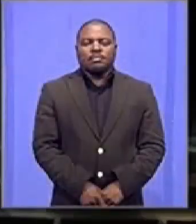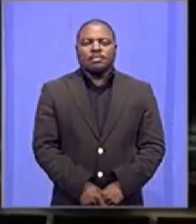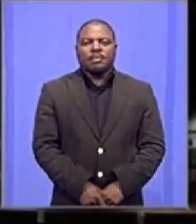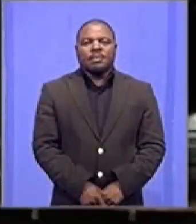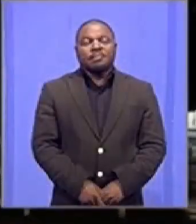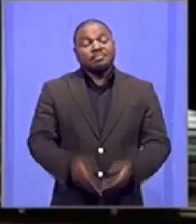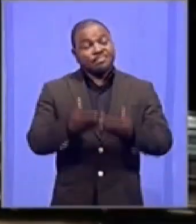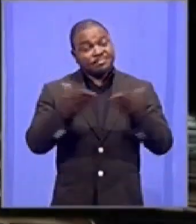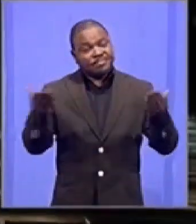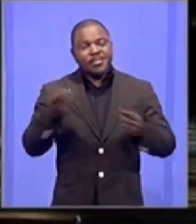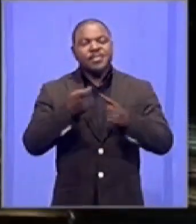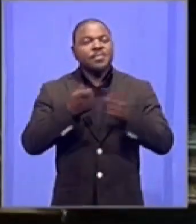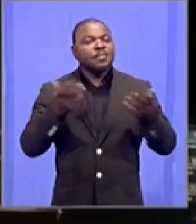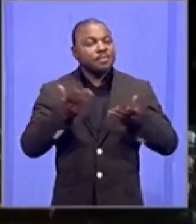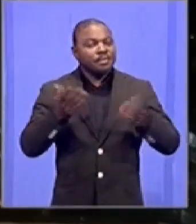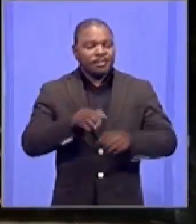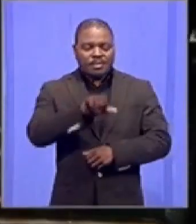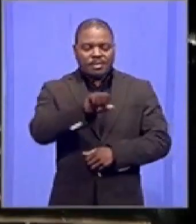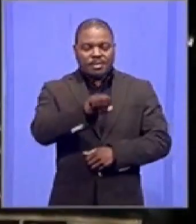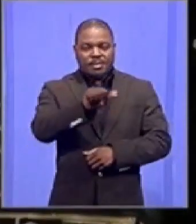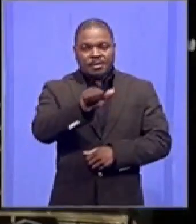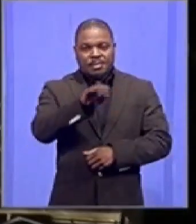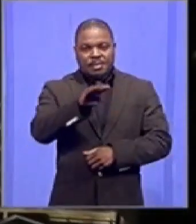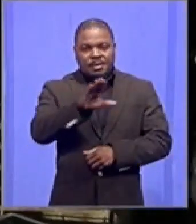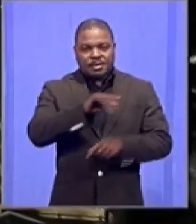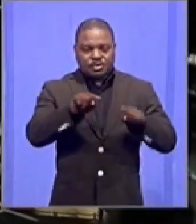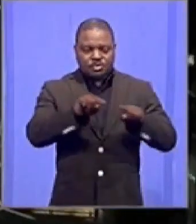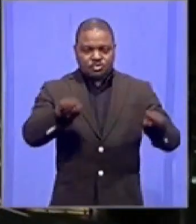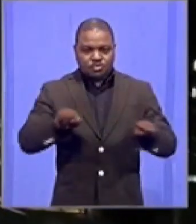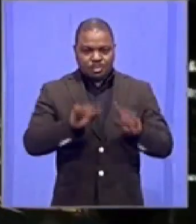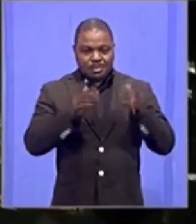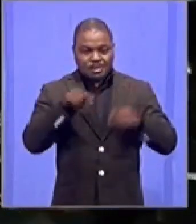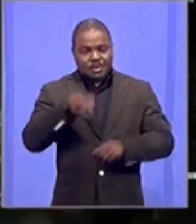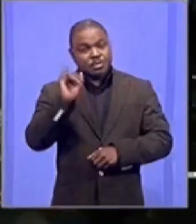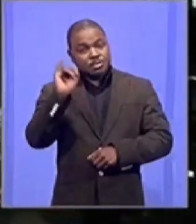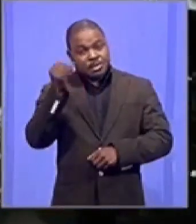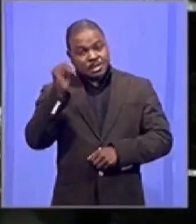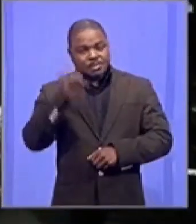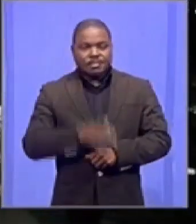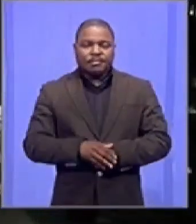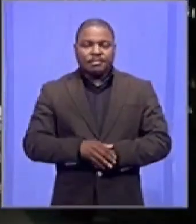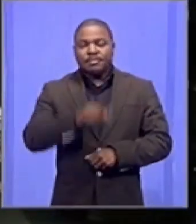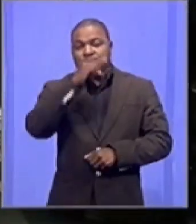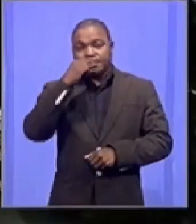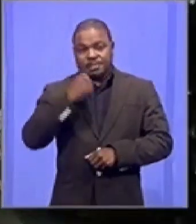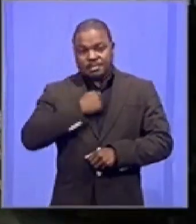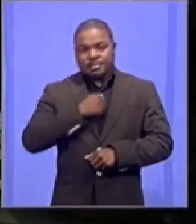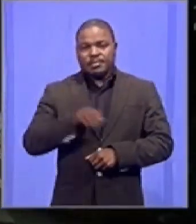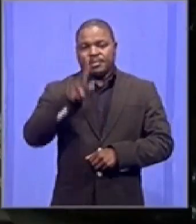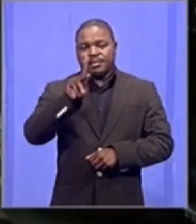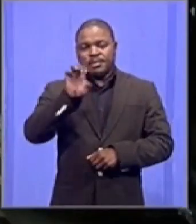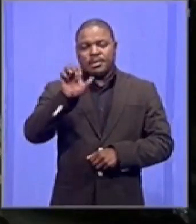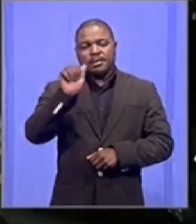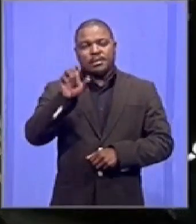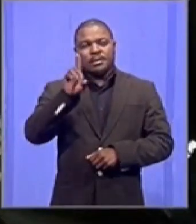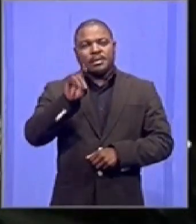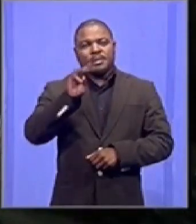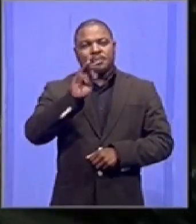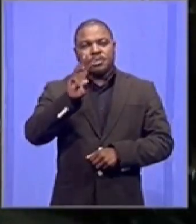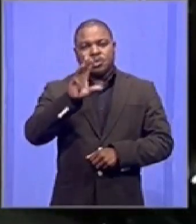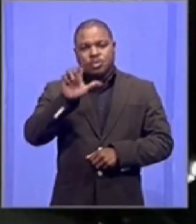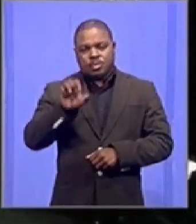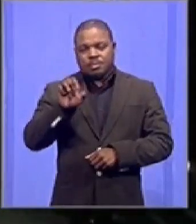Motho wetsho ka tlhamalalo go tswa mo SABC Studio 10 Auckland Park, Johannesburg. Ke nna ke Adimilo Mwalusi mme ke na le